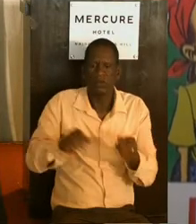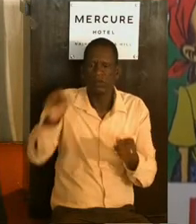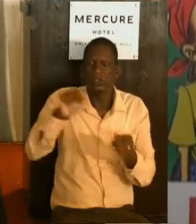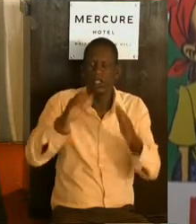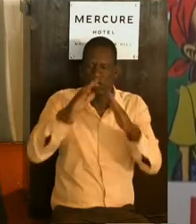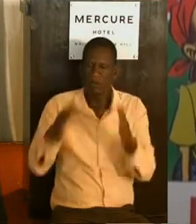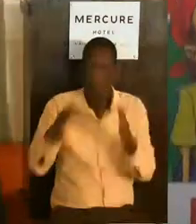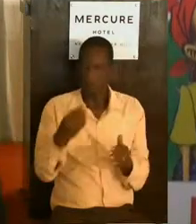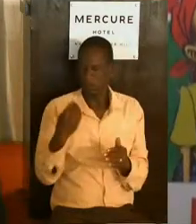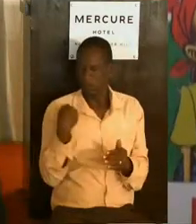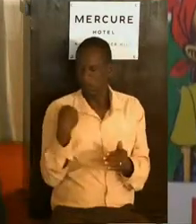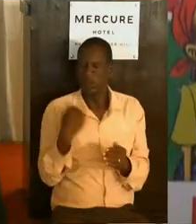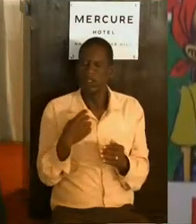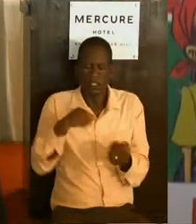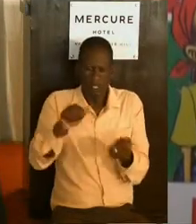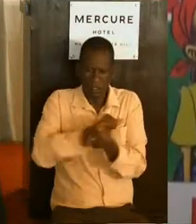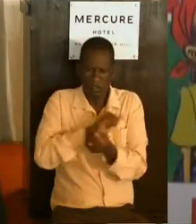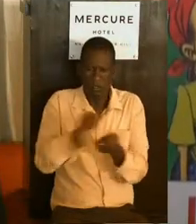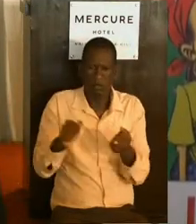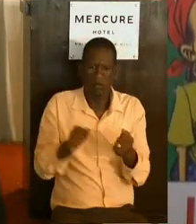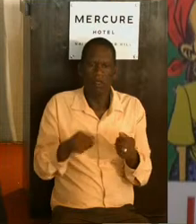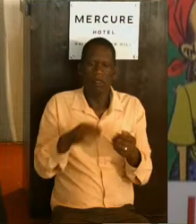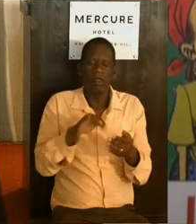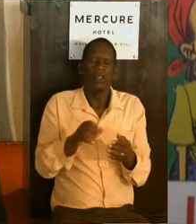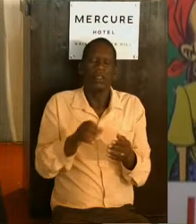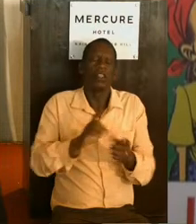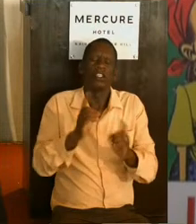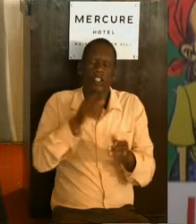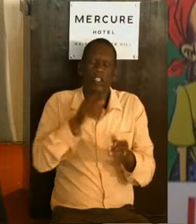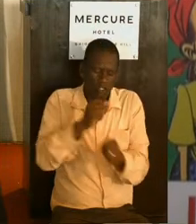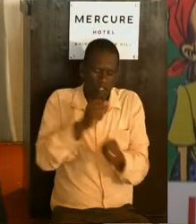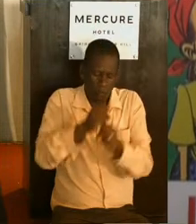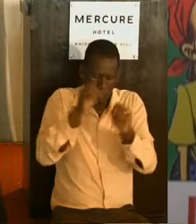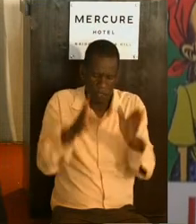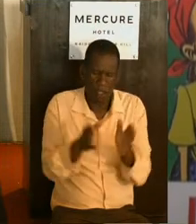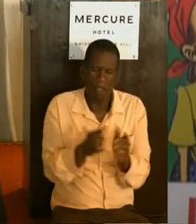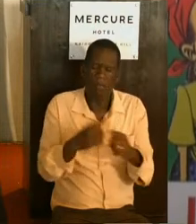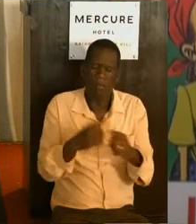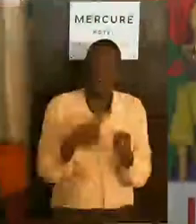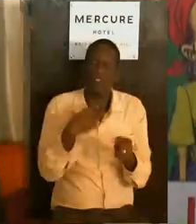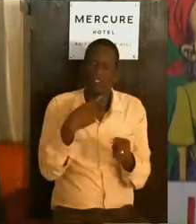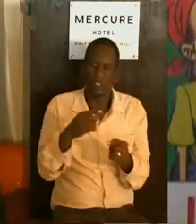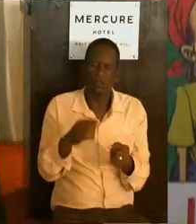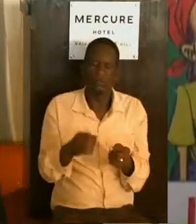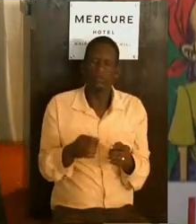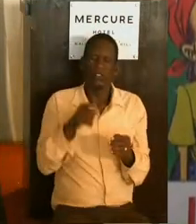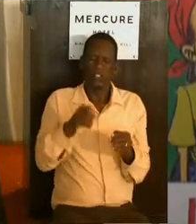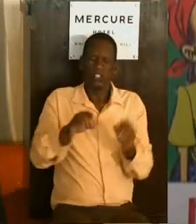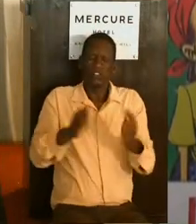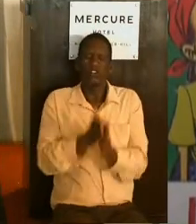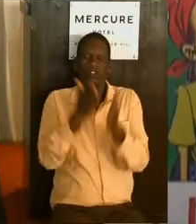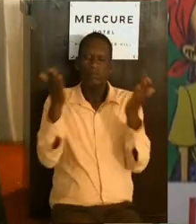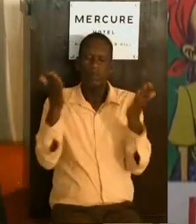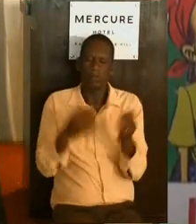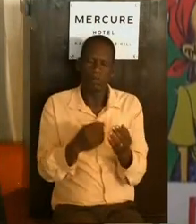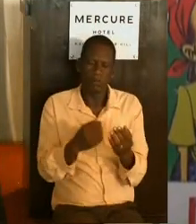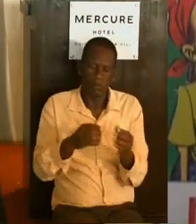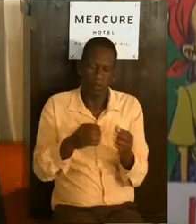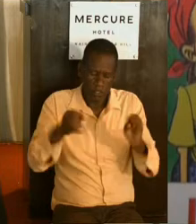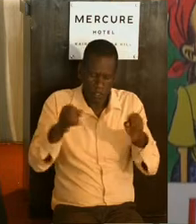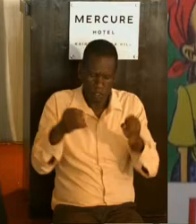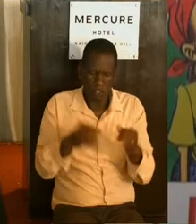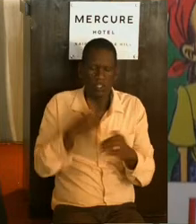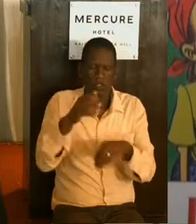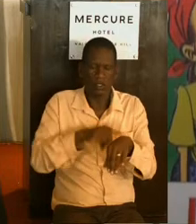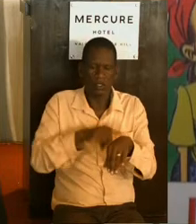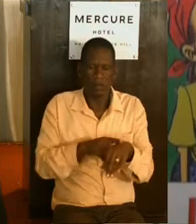call him Disturbed they call him damaged as if to call him jobless to call him angry to call him neglected youth would not make news and newspapers need news to make news so maybe